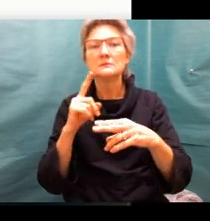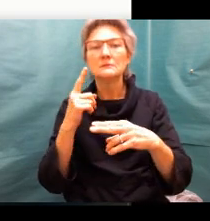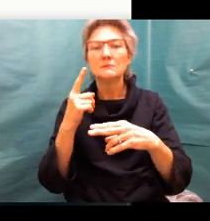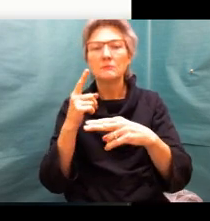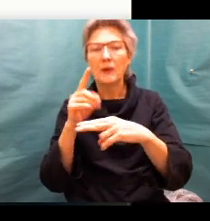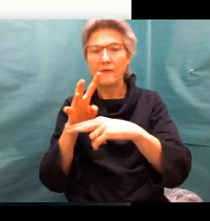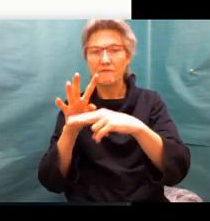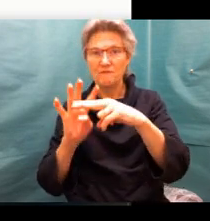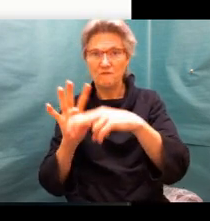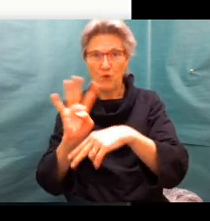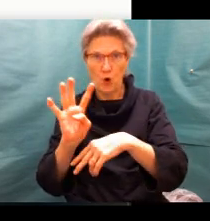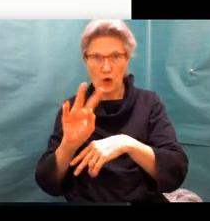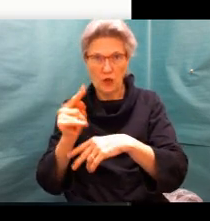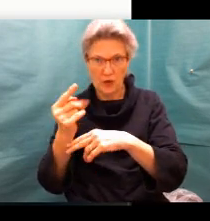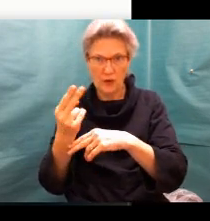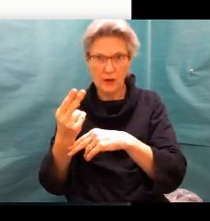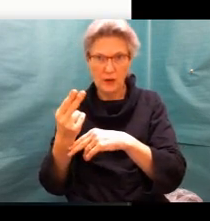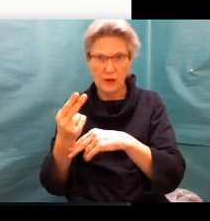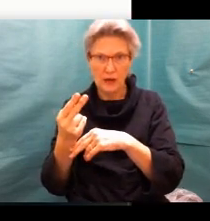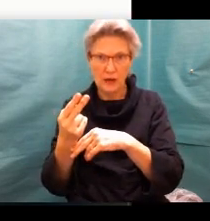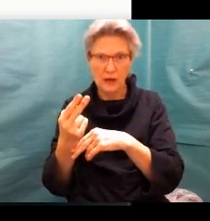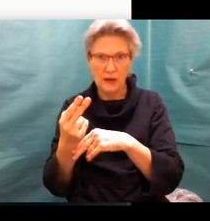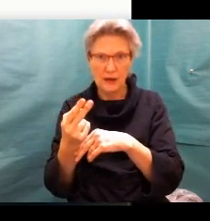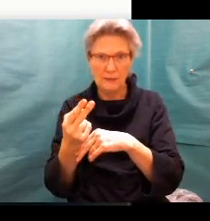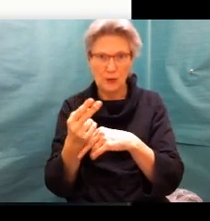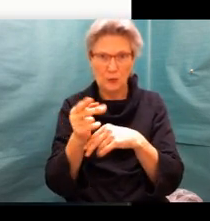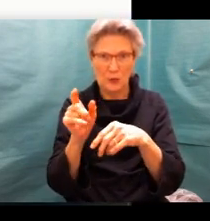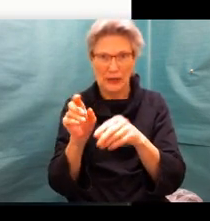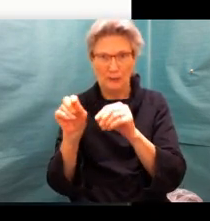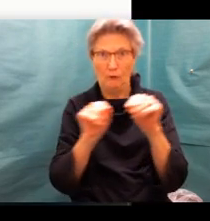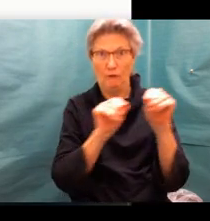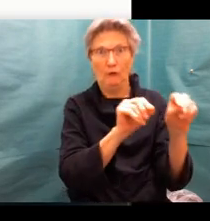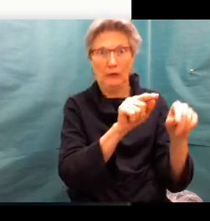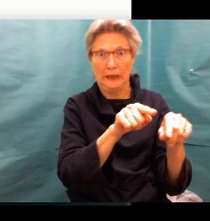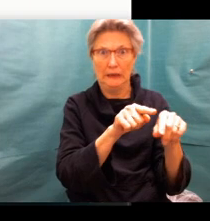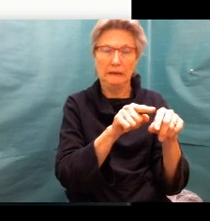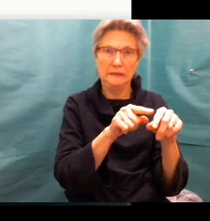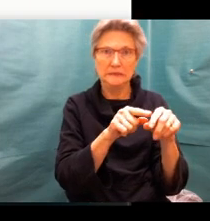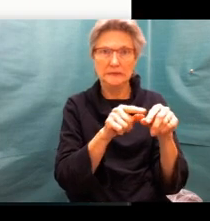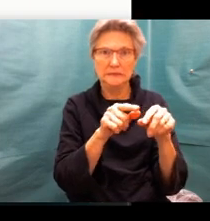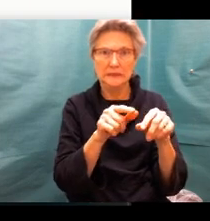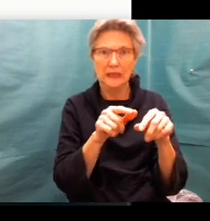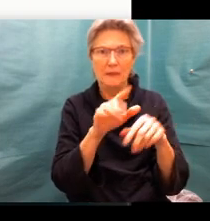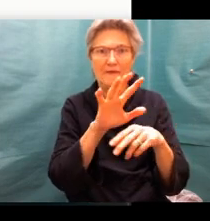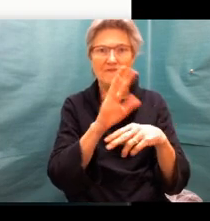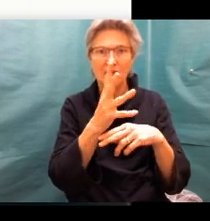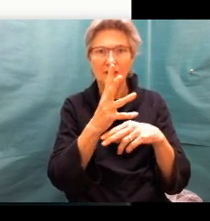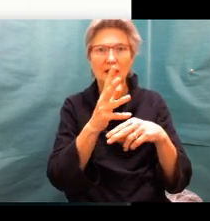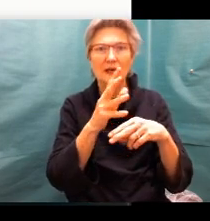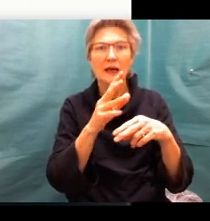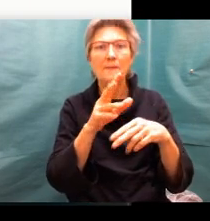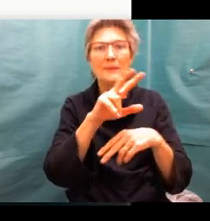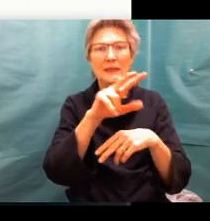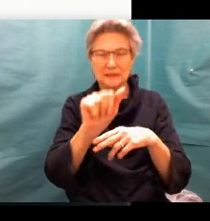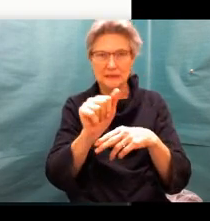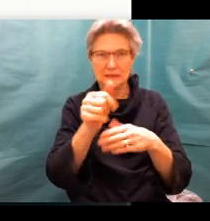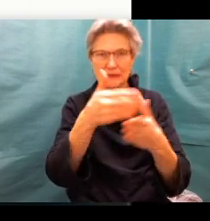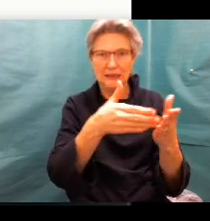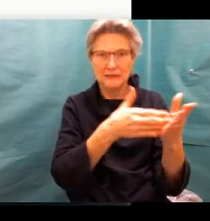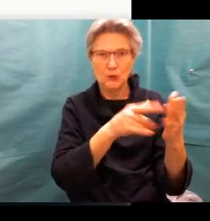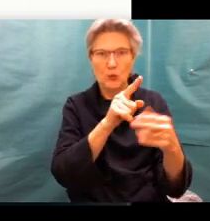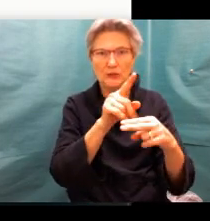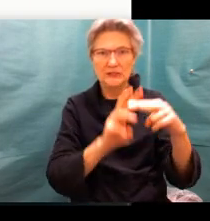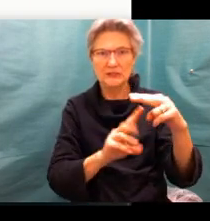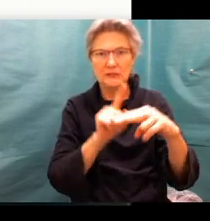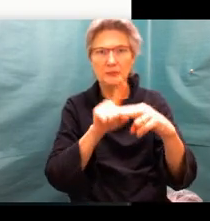my fourth. I'm running out of space, so I'm actually going to write it over here, and my 5th slice. So I have 1/6 plus